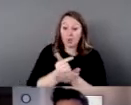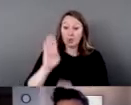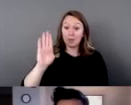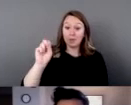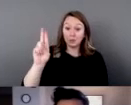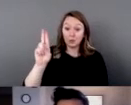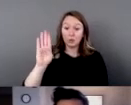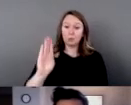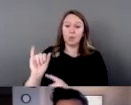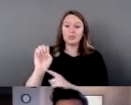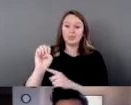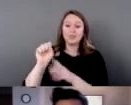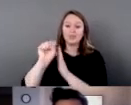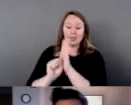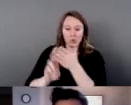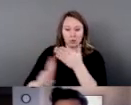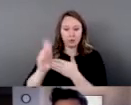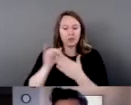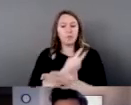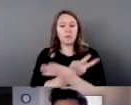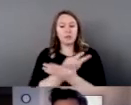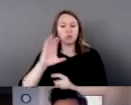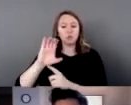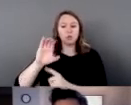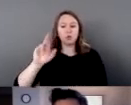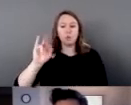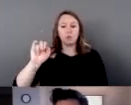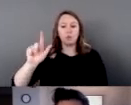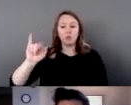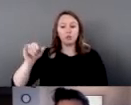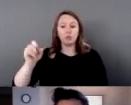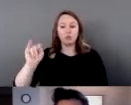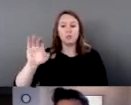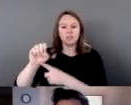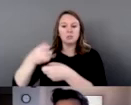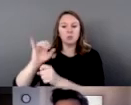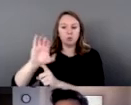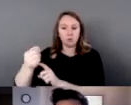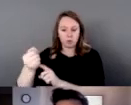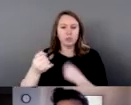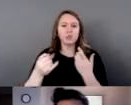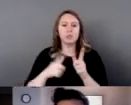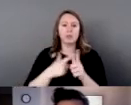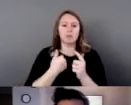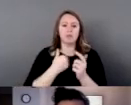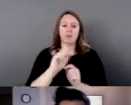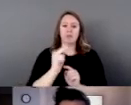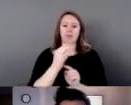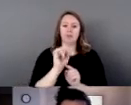And as Ty mentioned, I had conducted a thesis that looked at intimate partner violence in a Native American